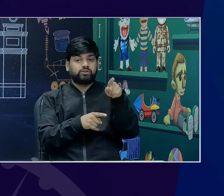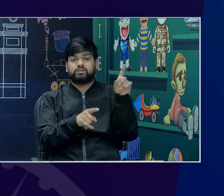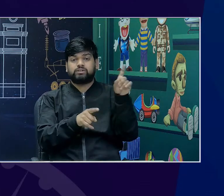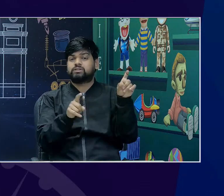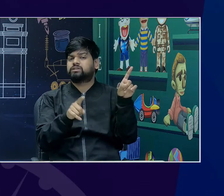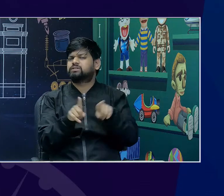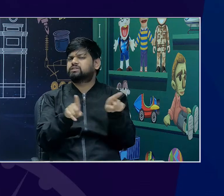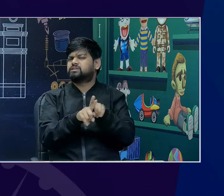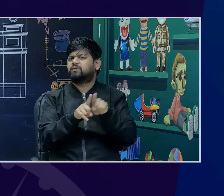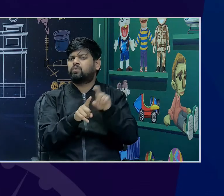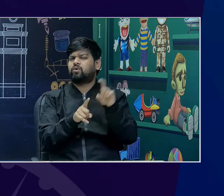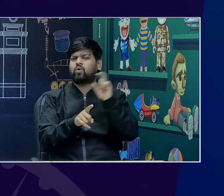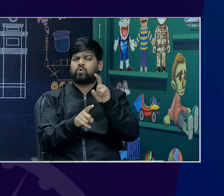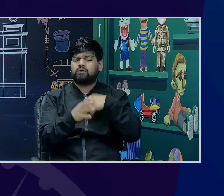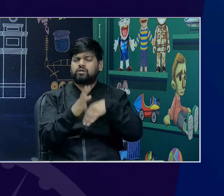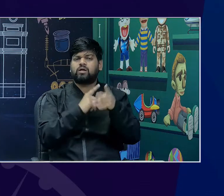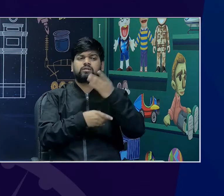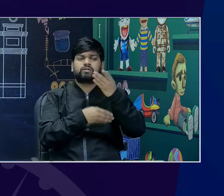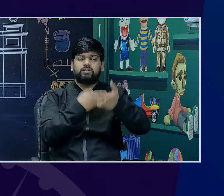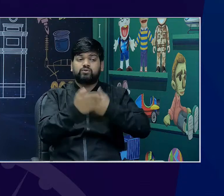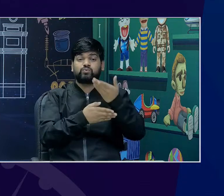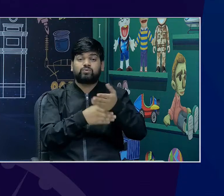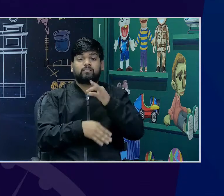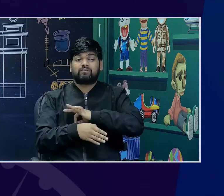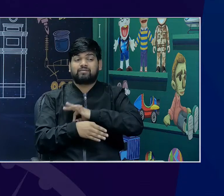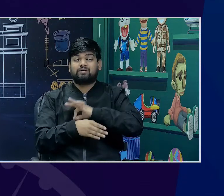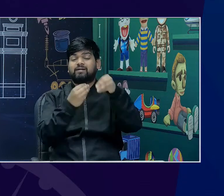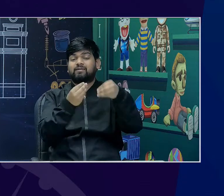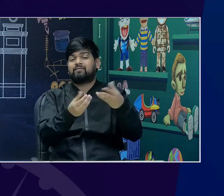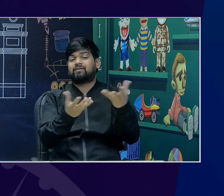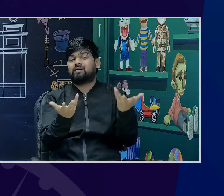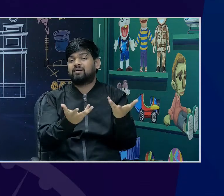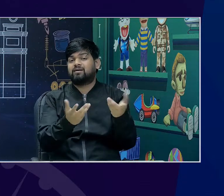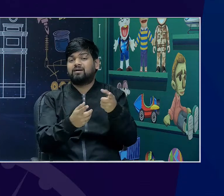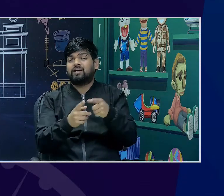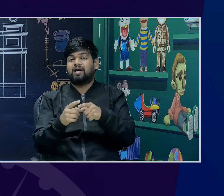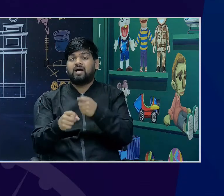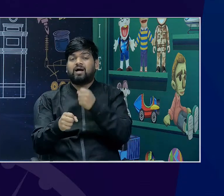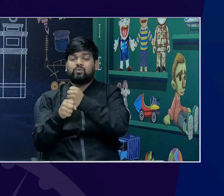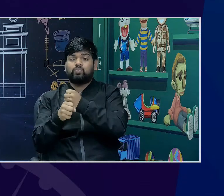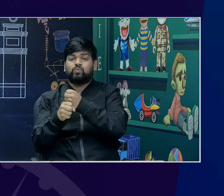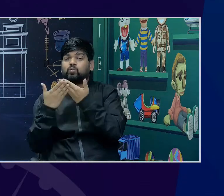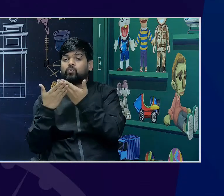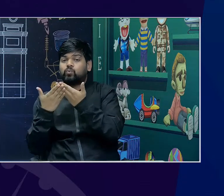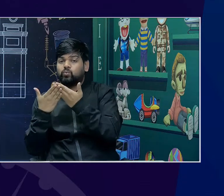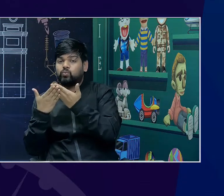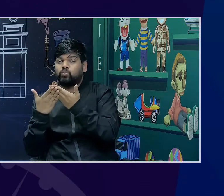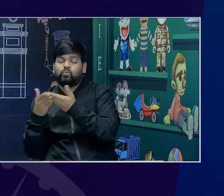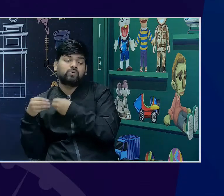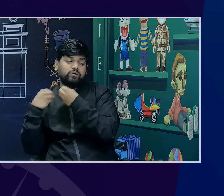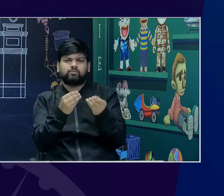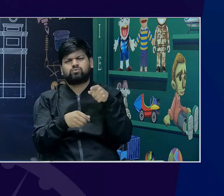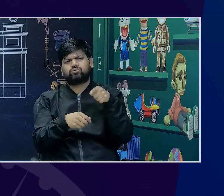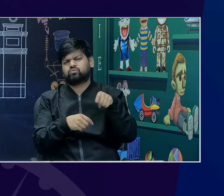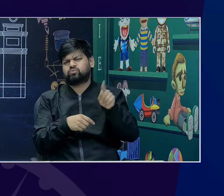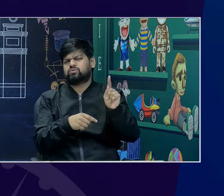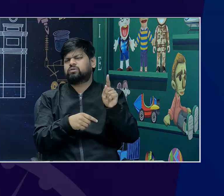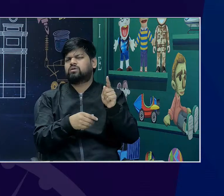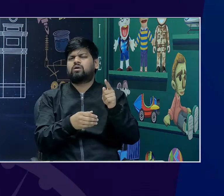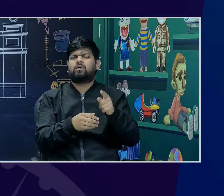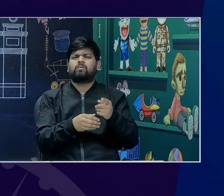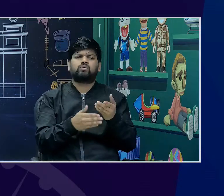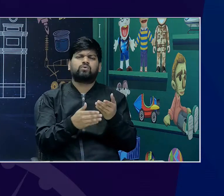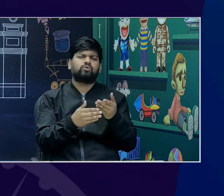she is paying to the government, but she is also earning in terms of a transfer. Now we'll quickly go on to